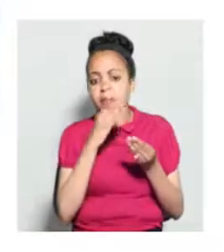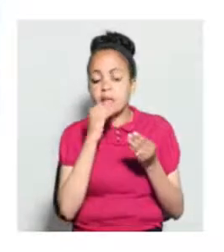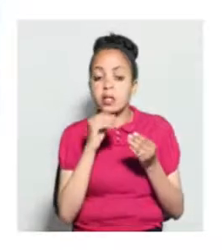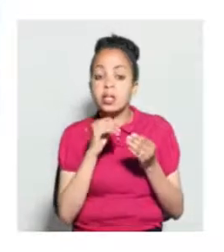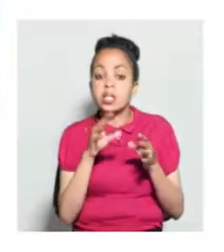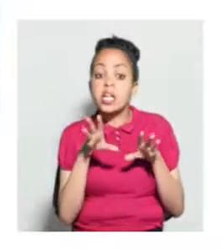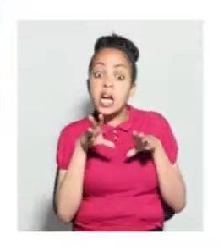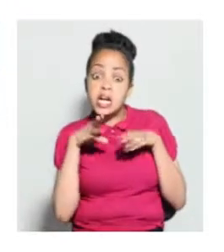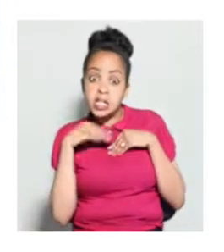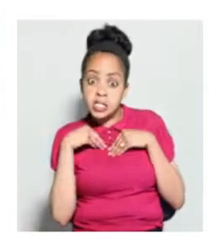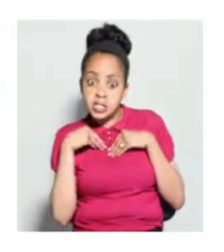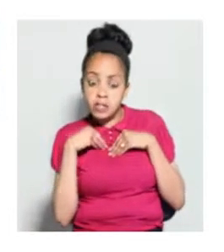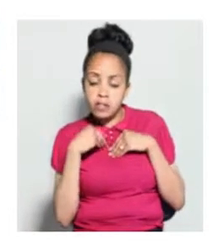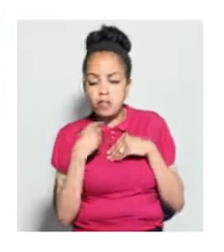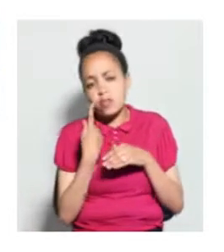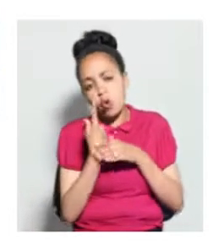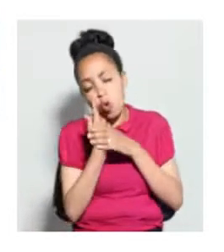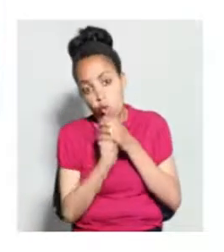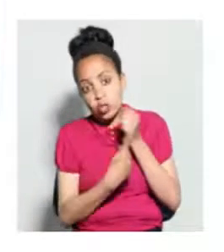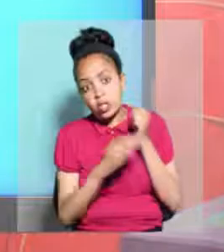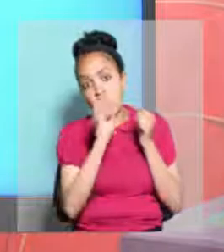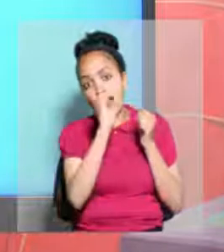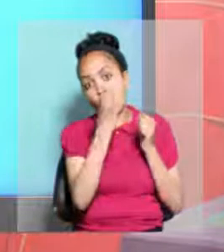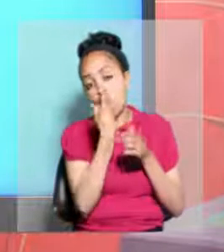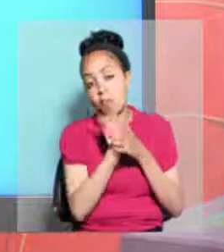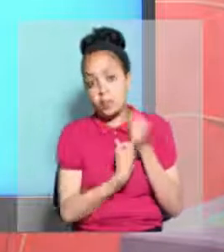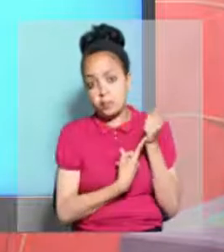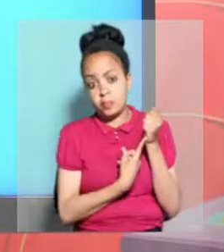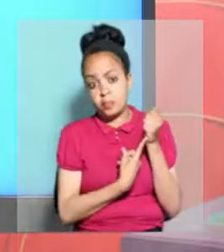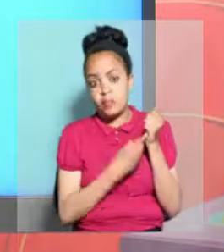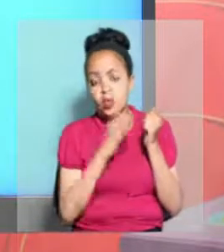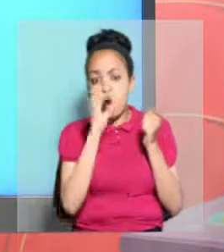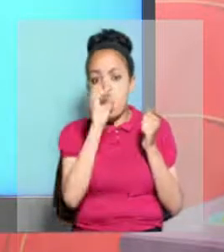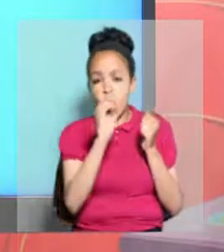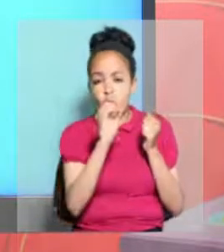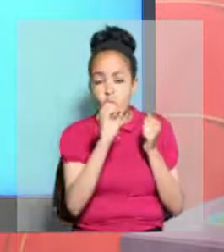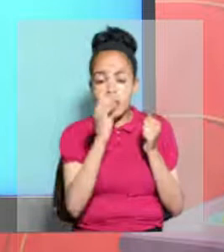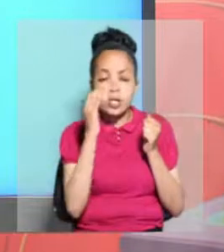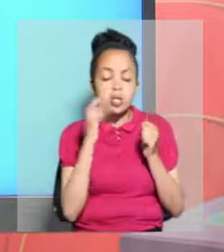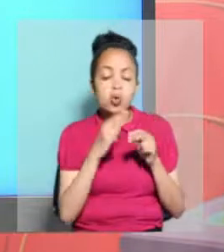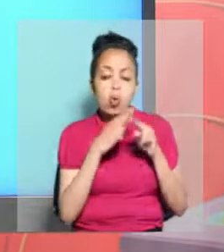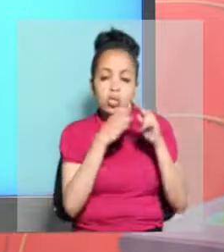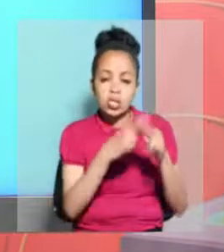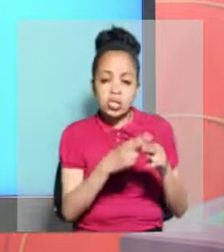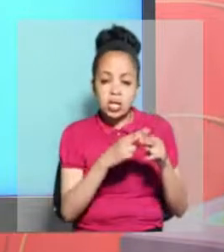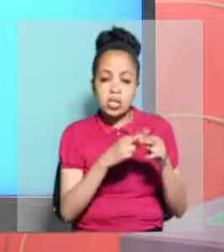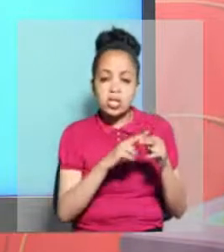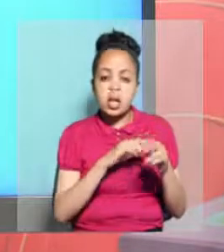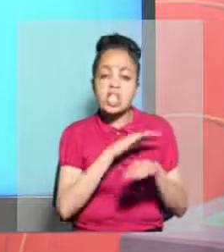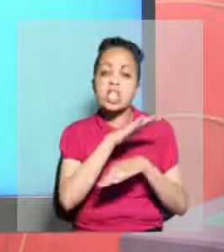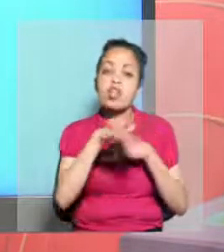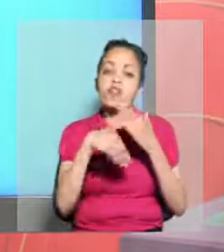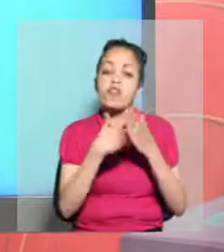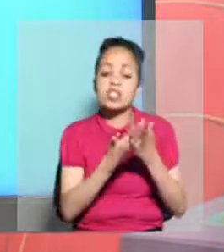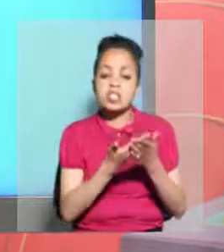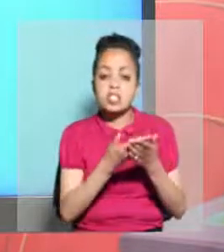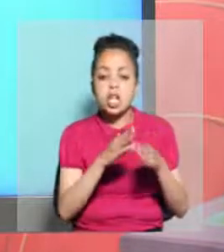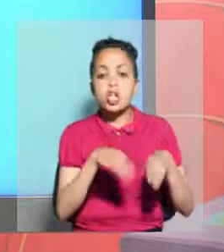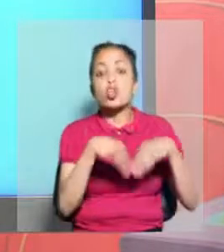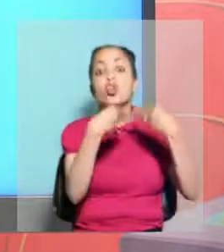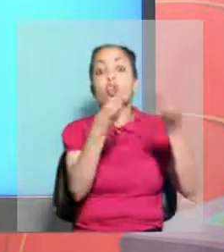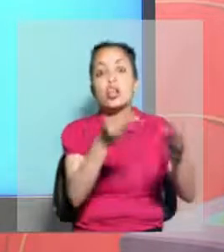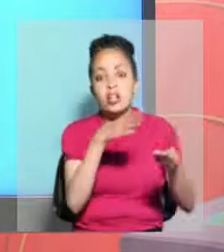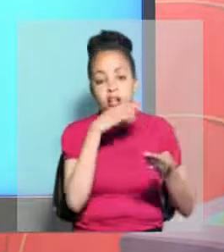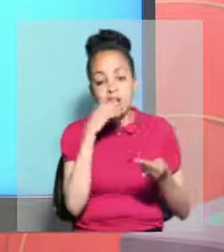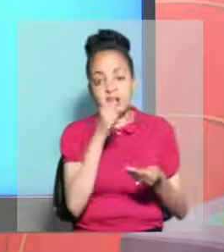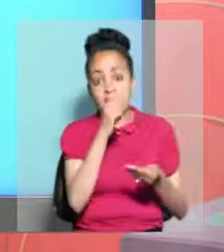but receive from O blood group only. By that, O blood group is considered as universal donor, whereas AB